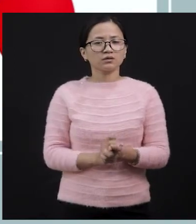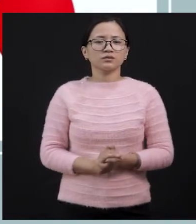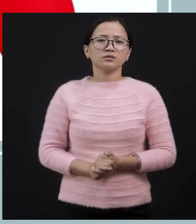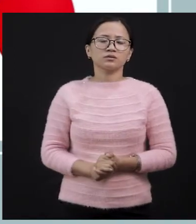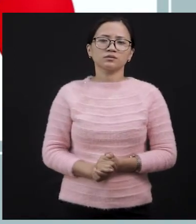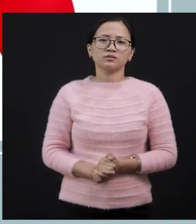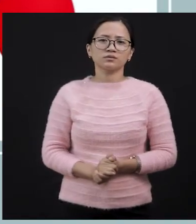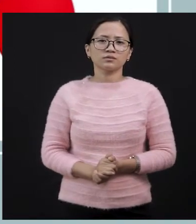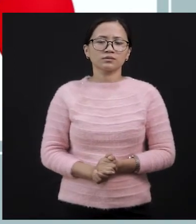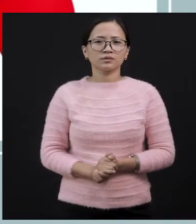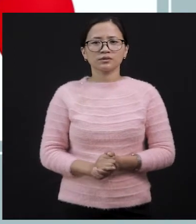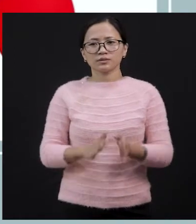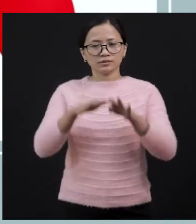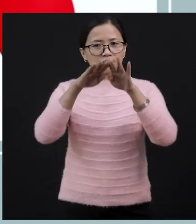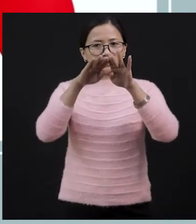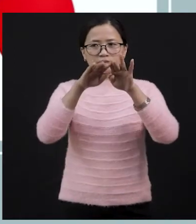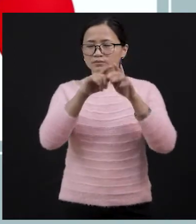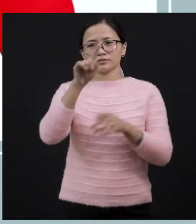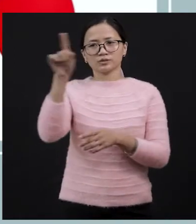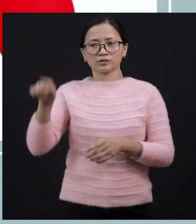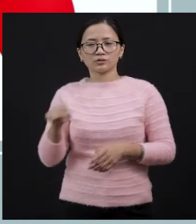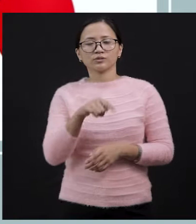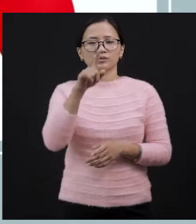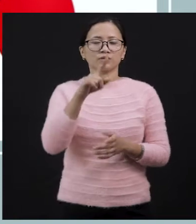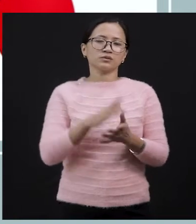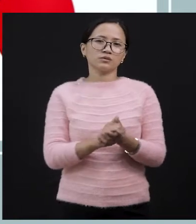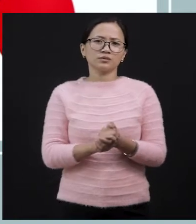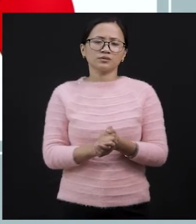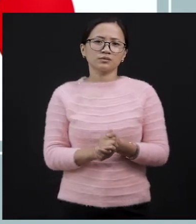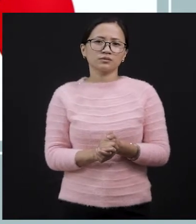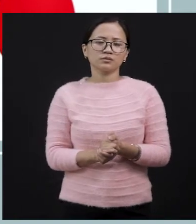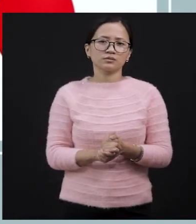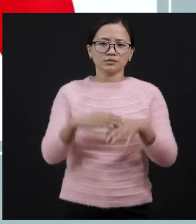balloon is a square shape, it will take the shape of a square.